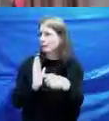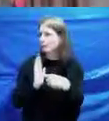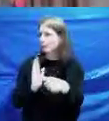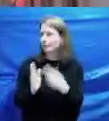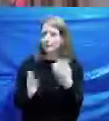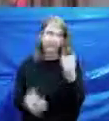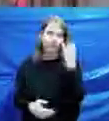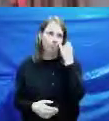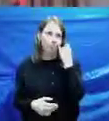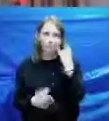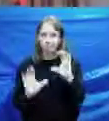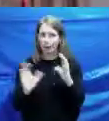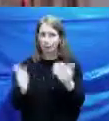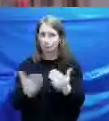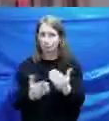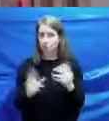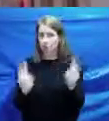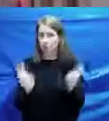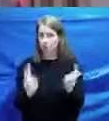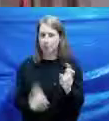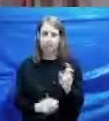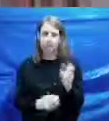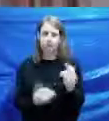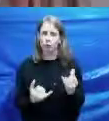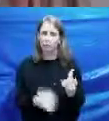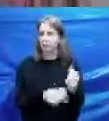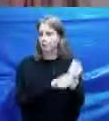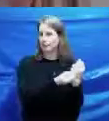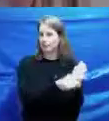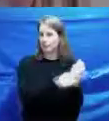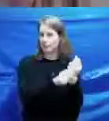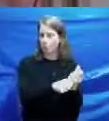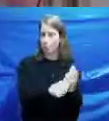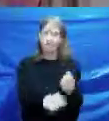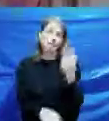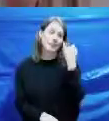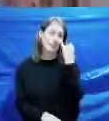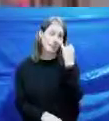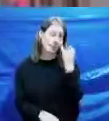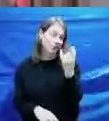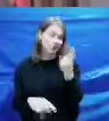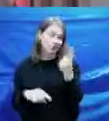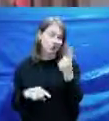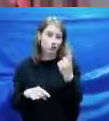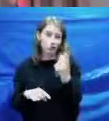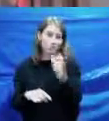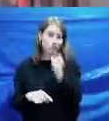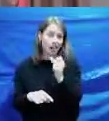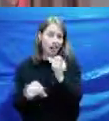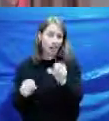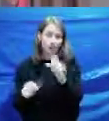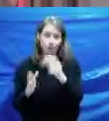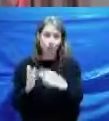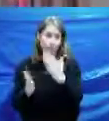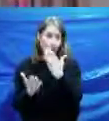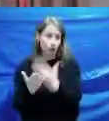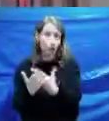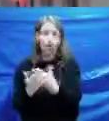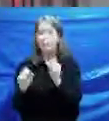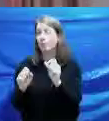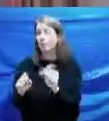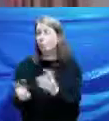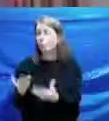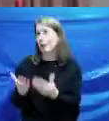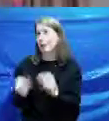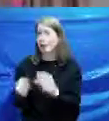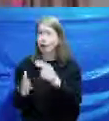you're a low-level reader, you know, you have words in your story like ball, like bat, like base. And if you're a higher level reader,